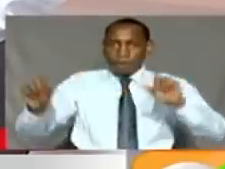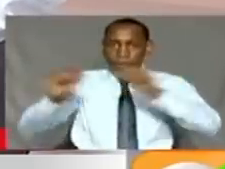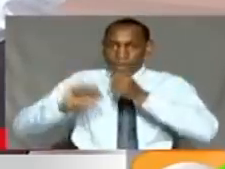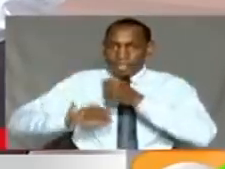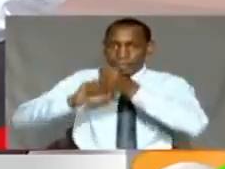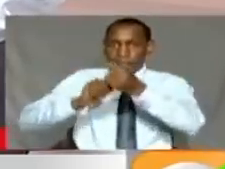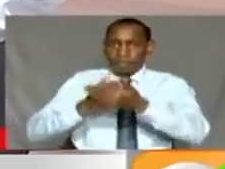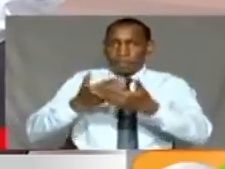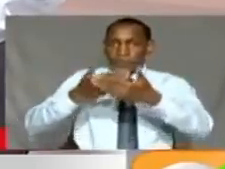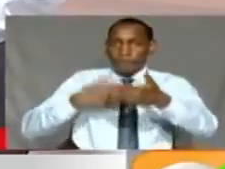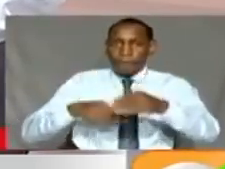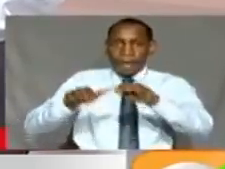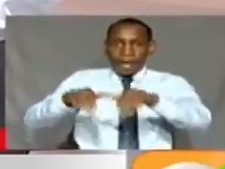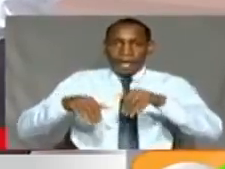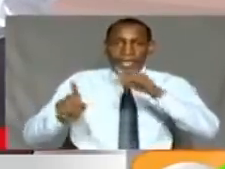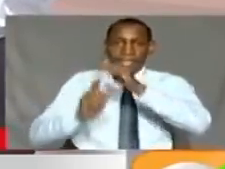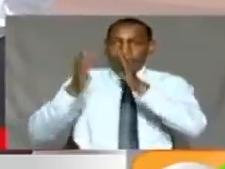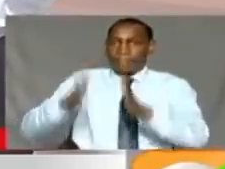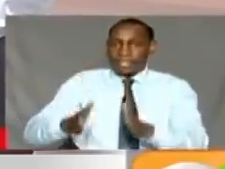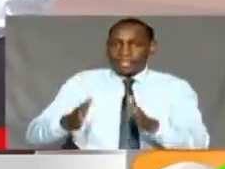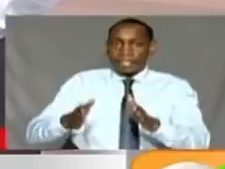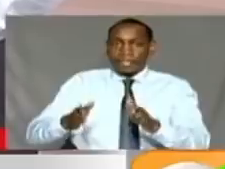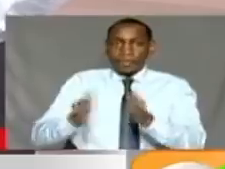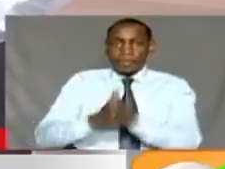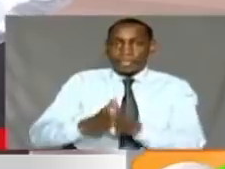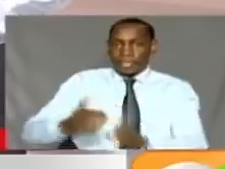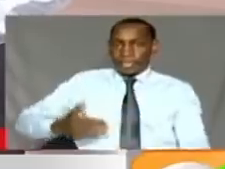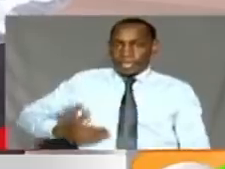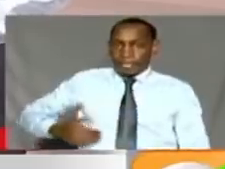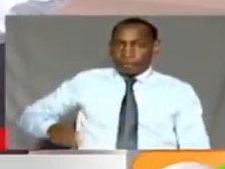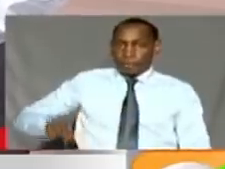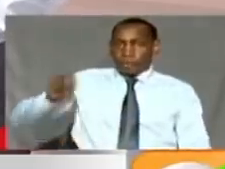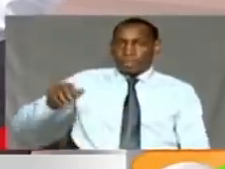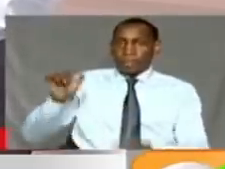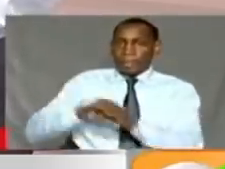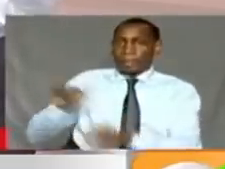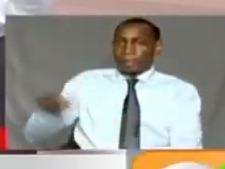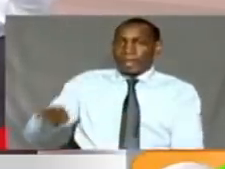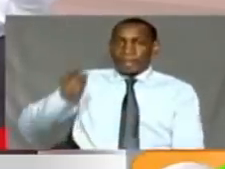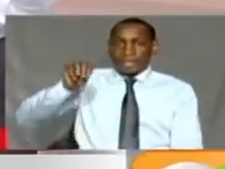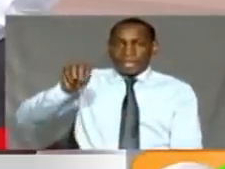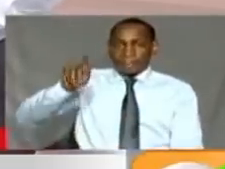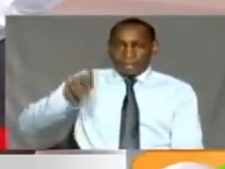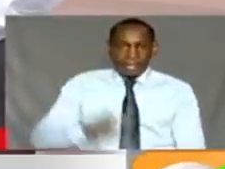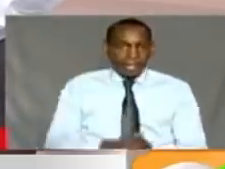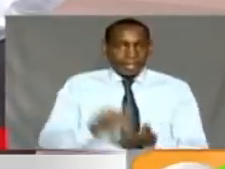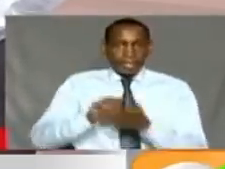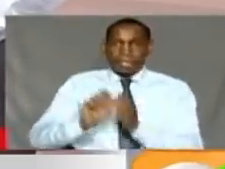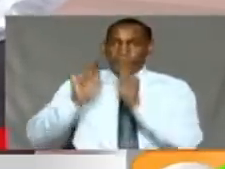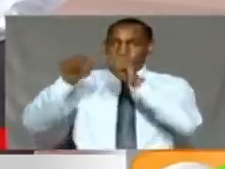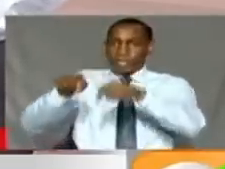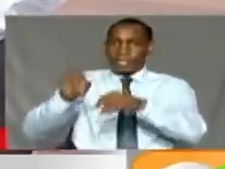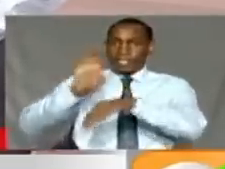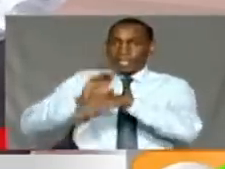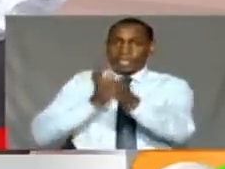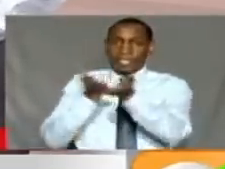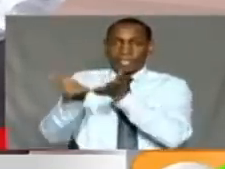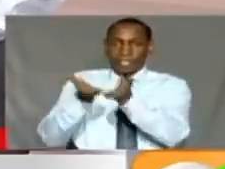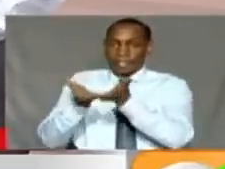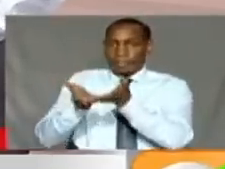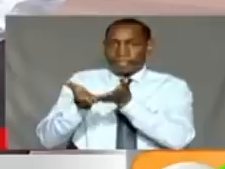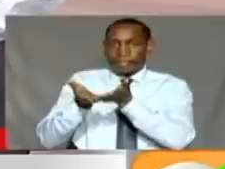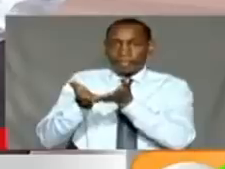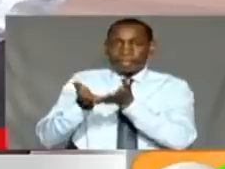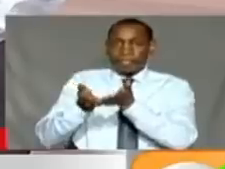by former Agriculture CS Mwangi Kiunjuri and Gatundu North Member of Parliament Moses Kuria, who attended a church service at